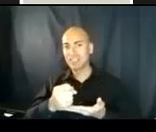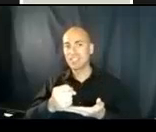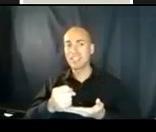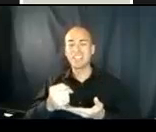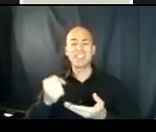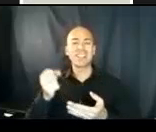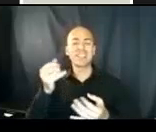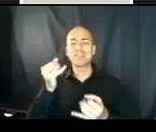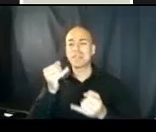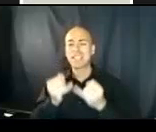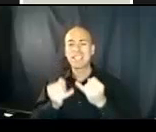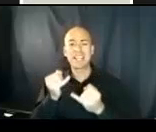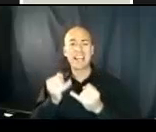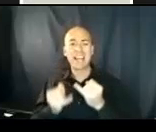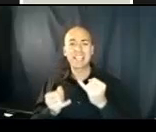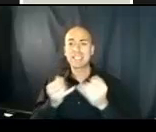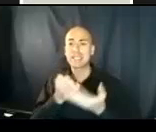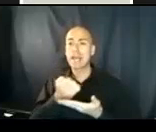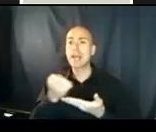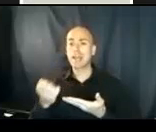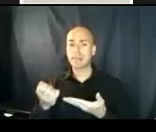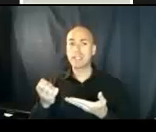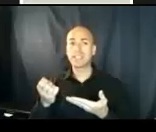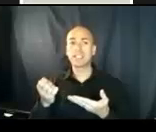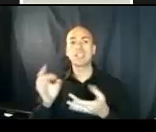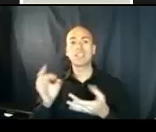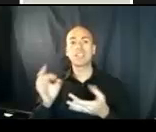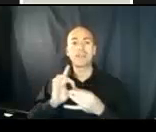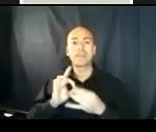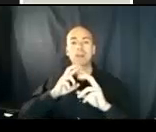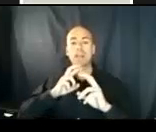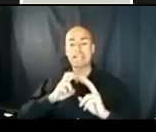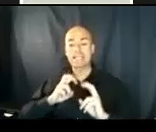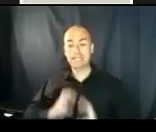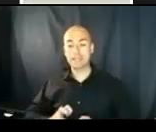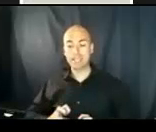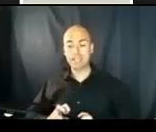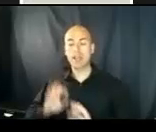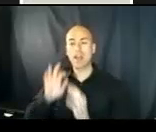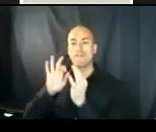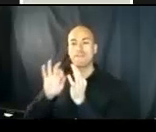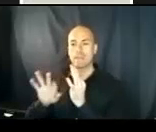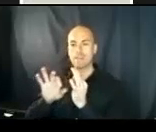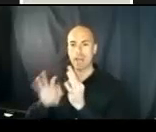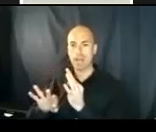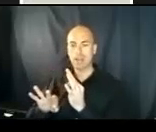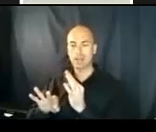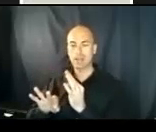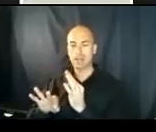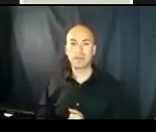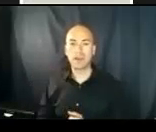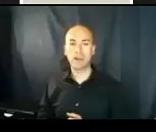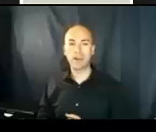last element here, which is all about assessment and feedback. This one goes back about back on